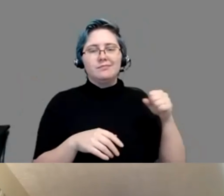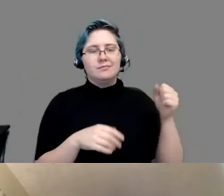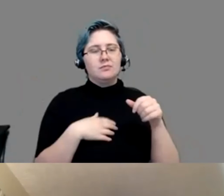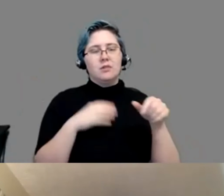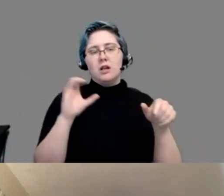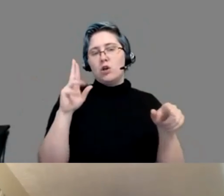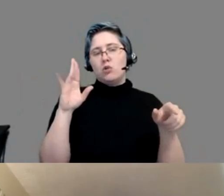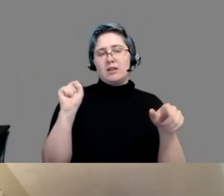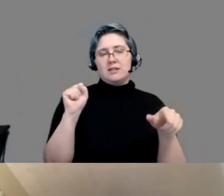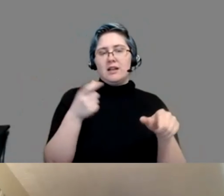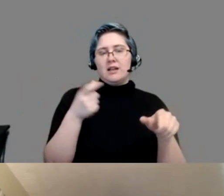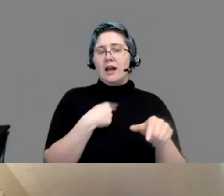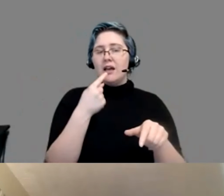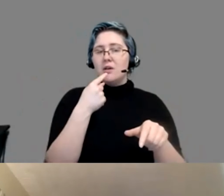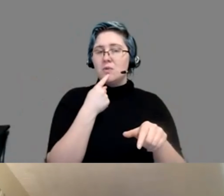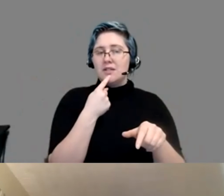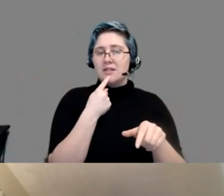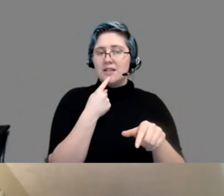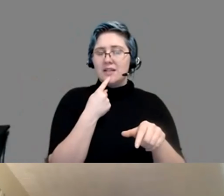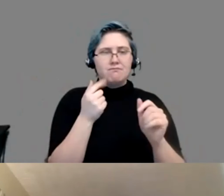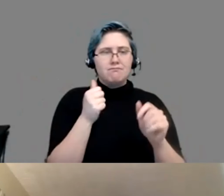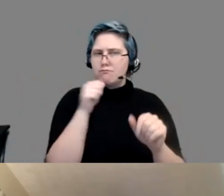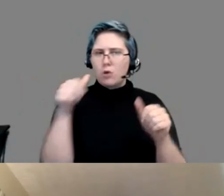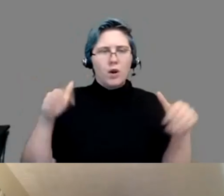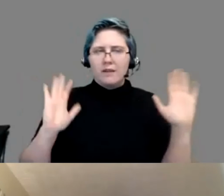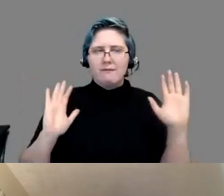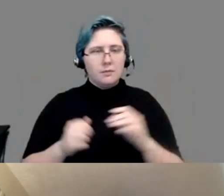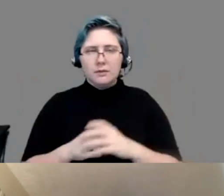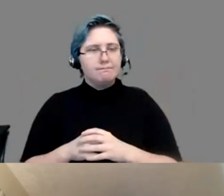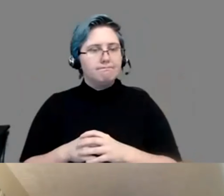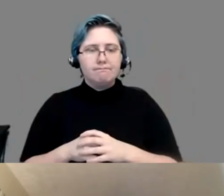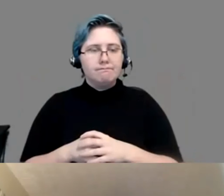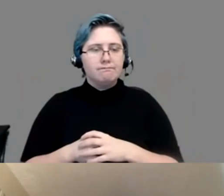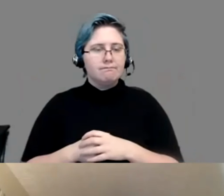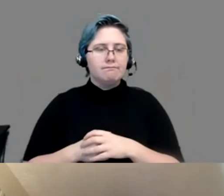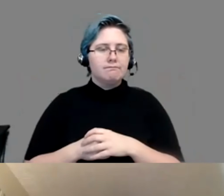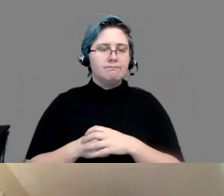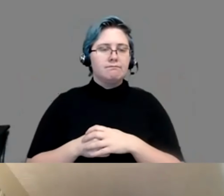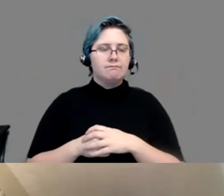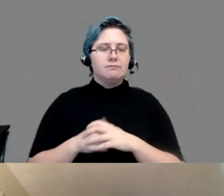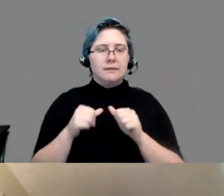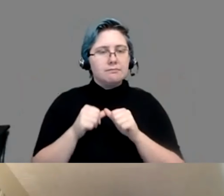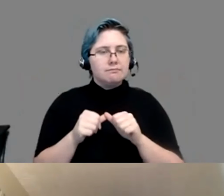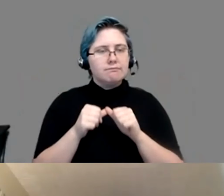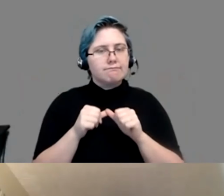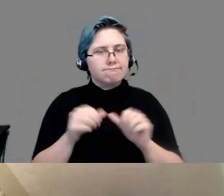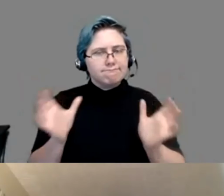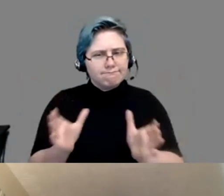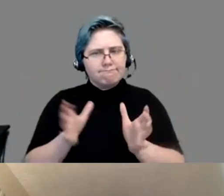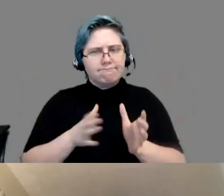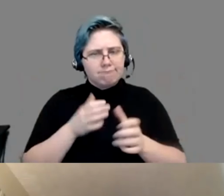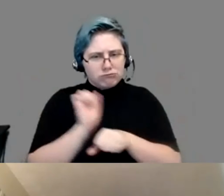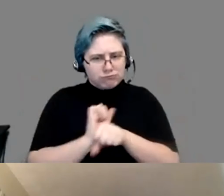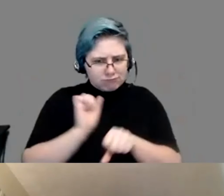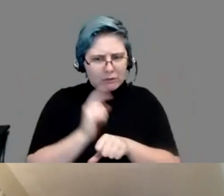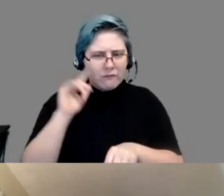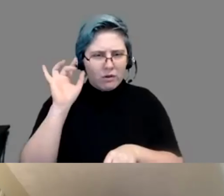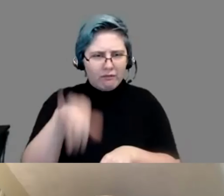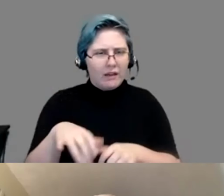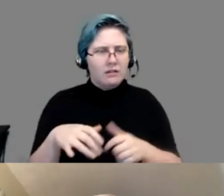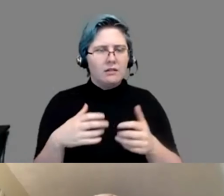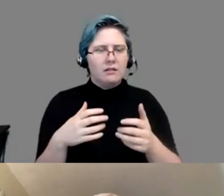say to that, don't give up on it. Keep pushing.